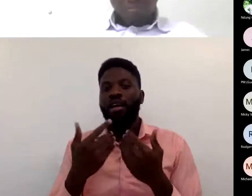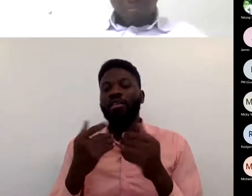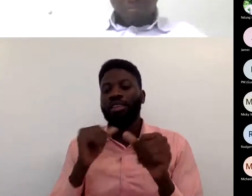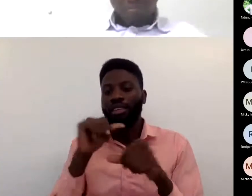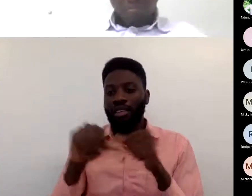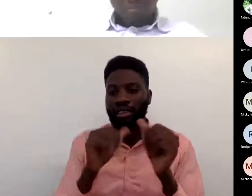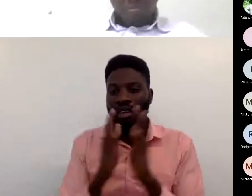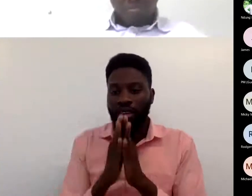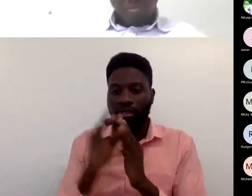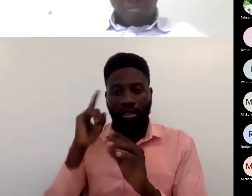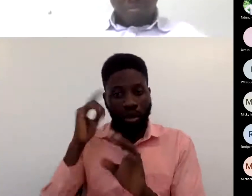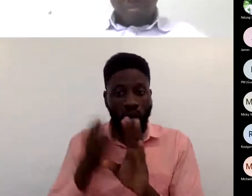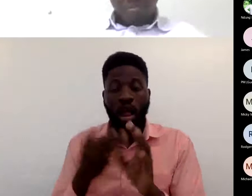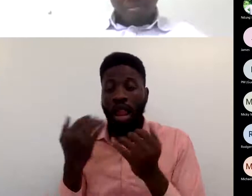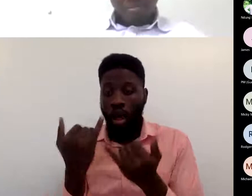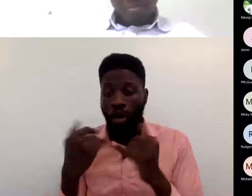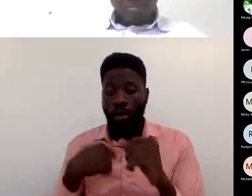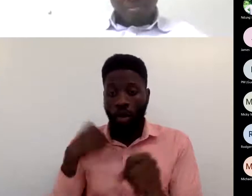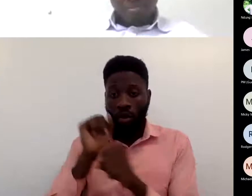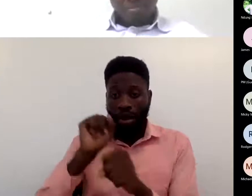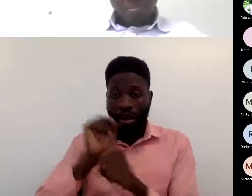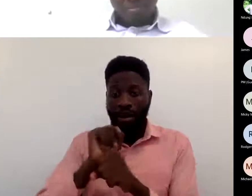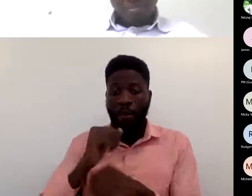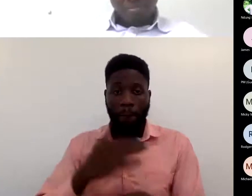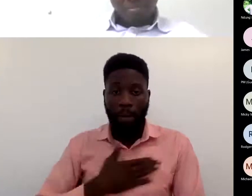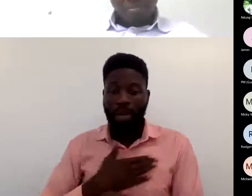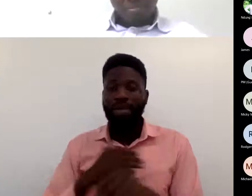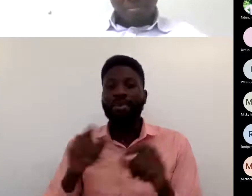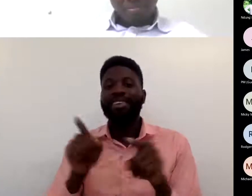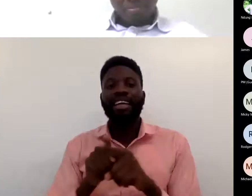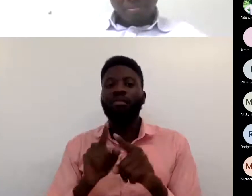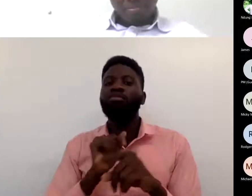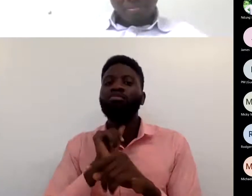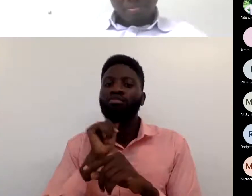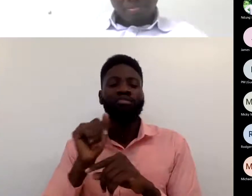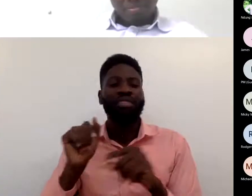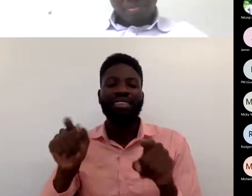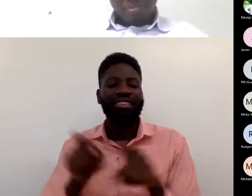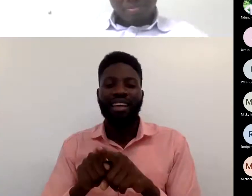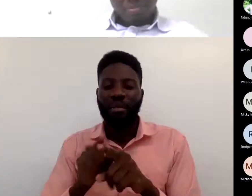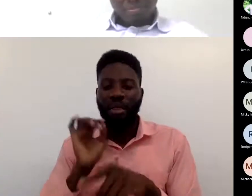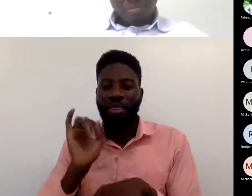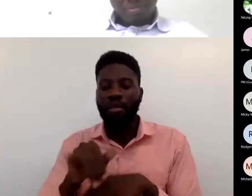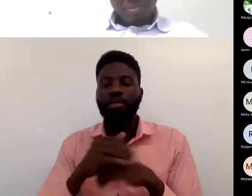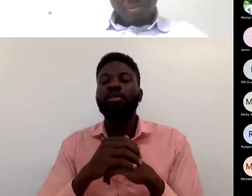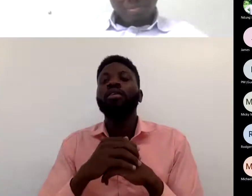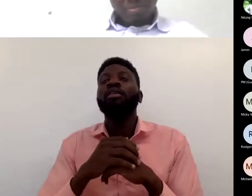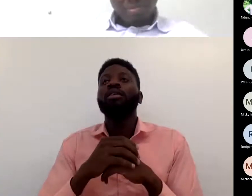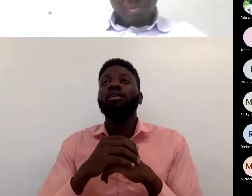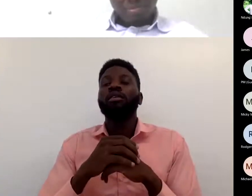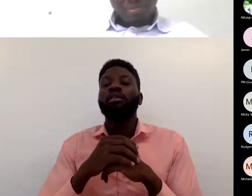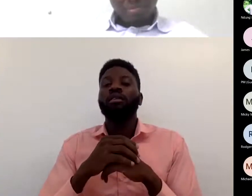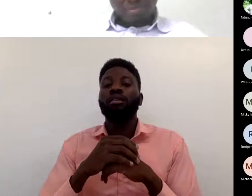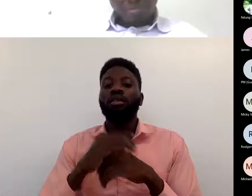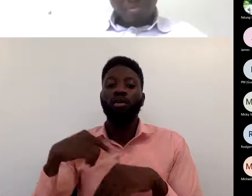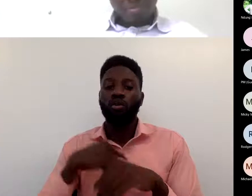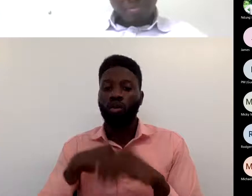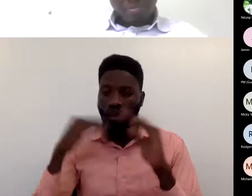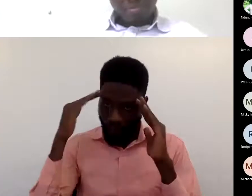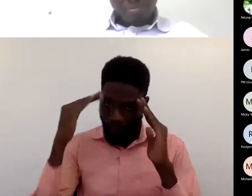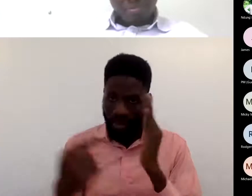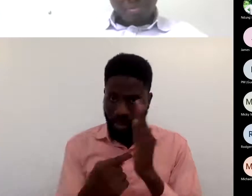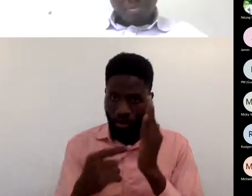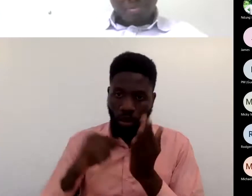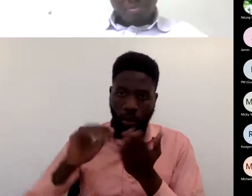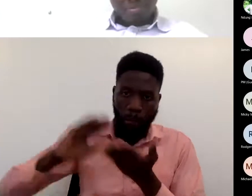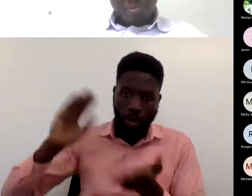that today, the job that I do is not necessarily in that space. We do leverage on technology a lot in